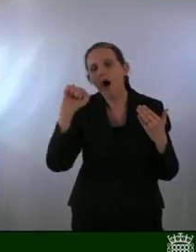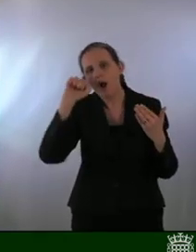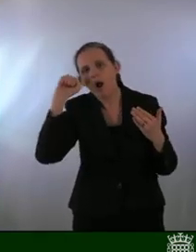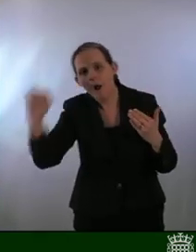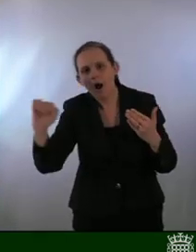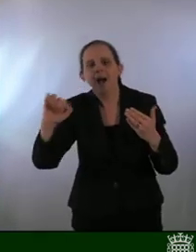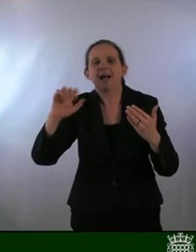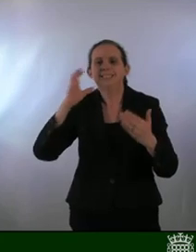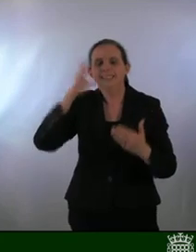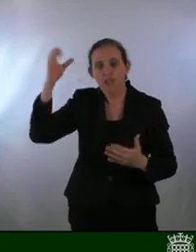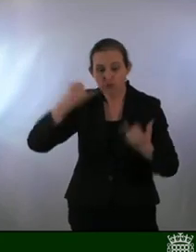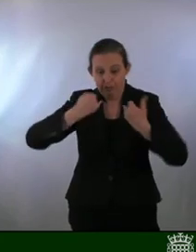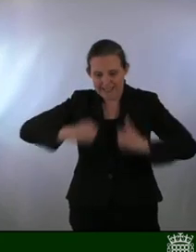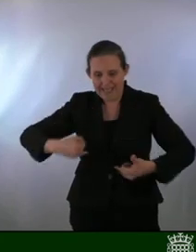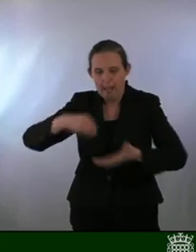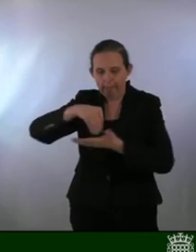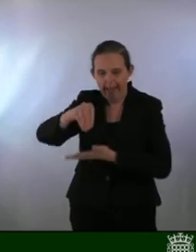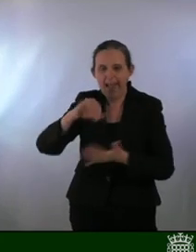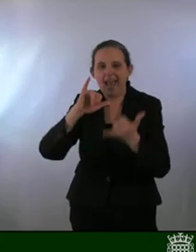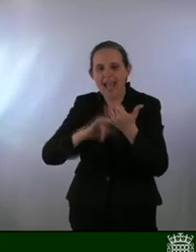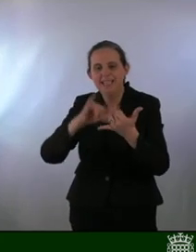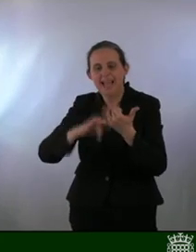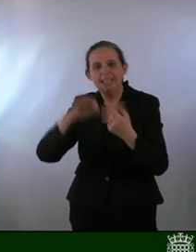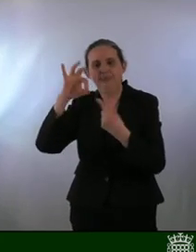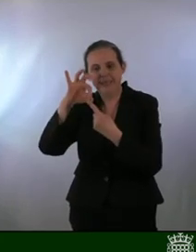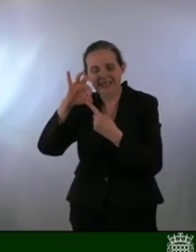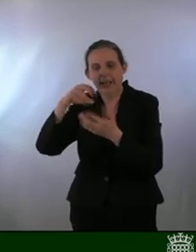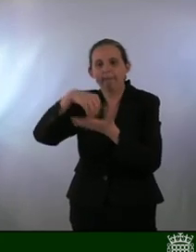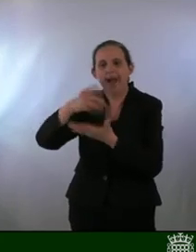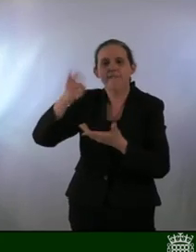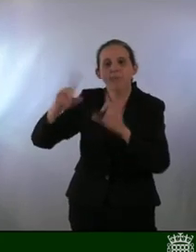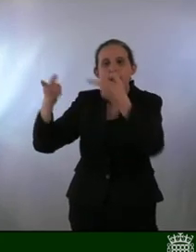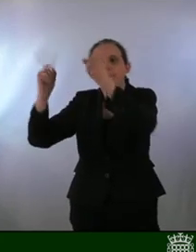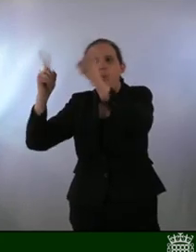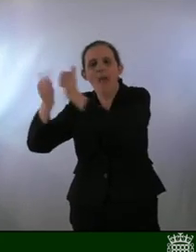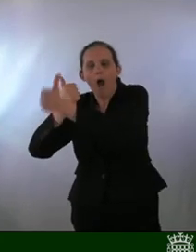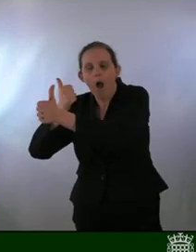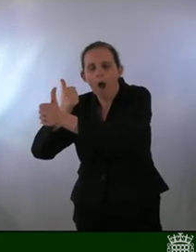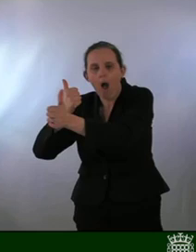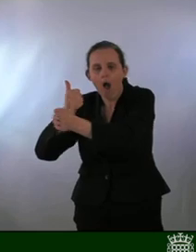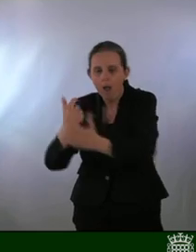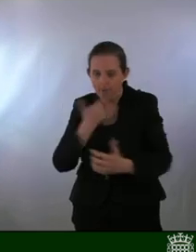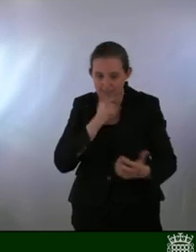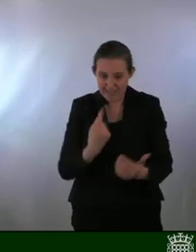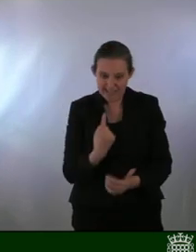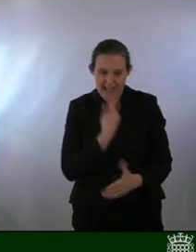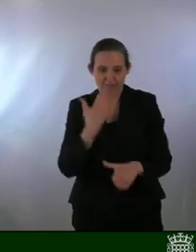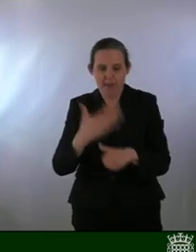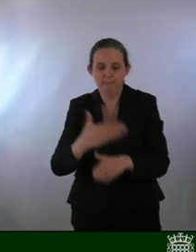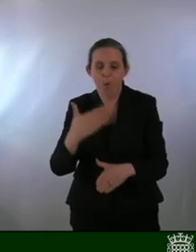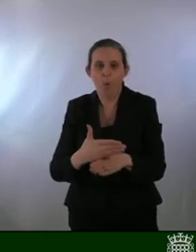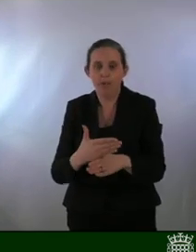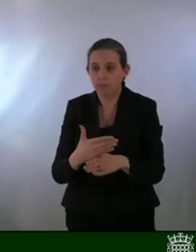sick pay is paid by employers. So for the self-employed, there is